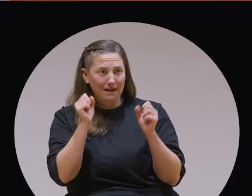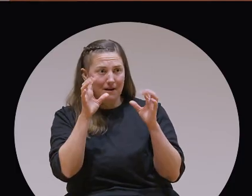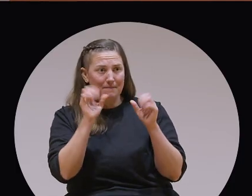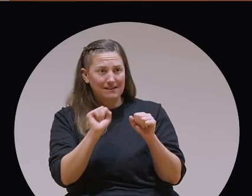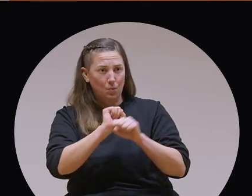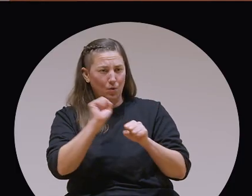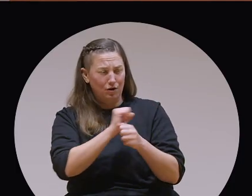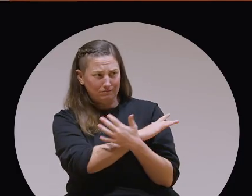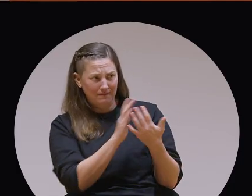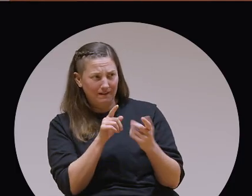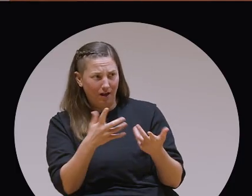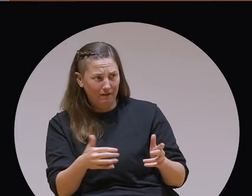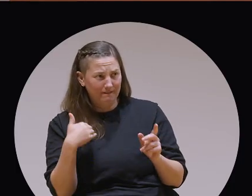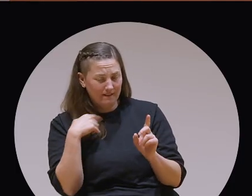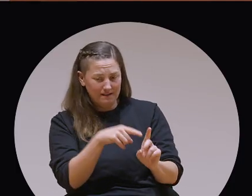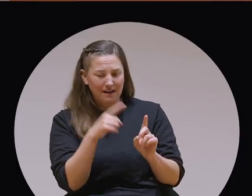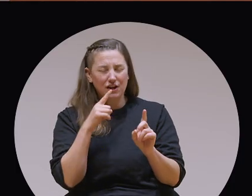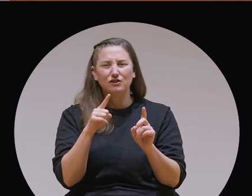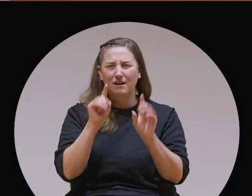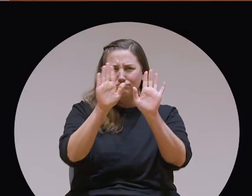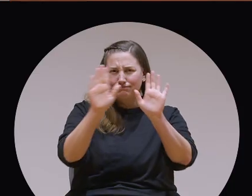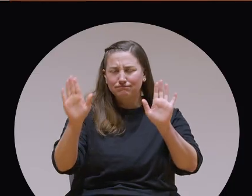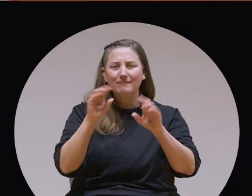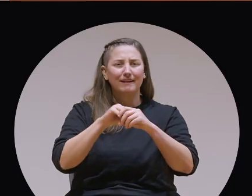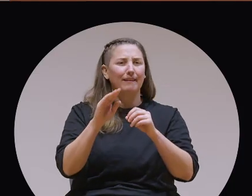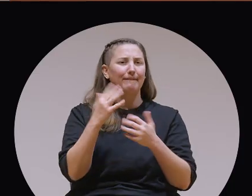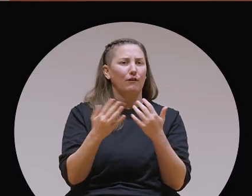from Nimrod Palace, which she embedded in the walls of her house.